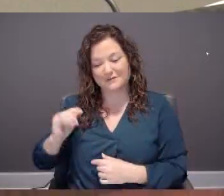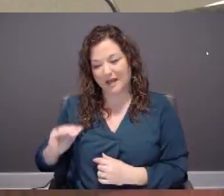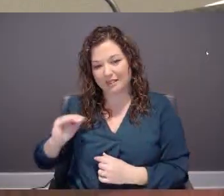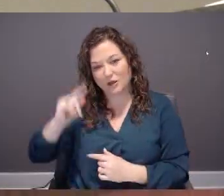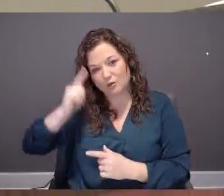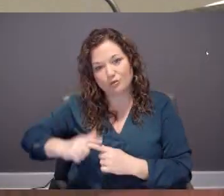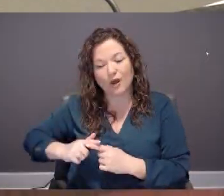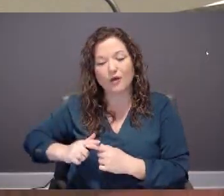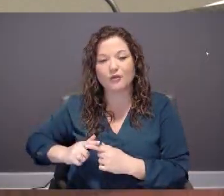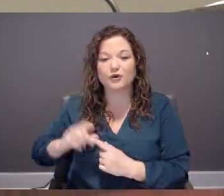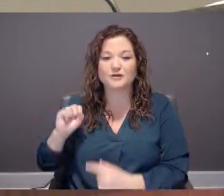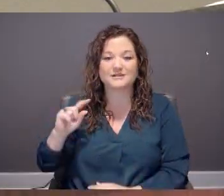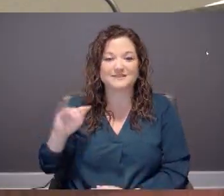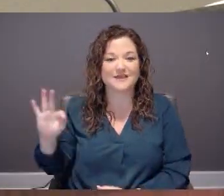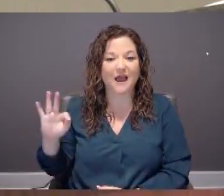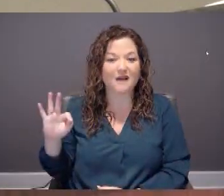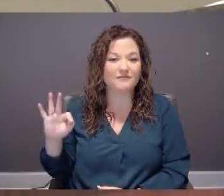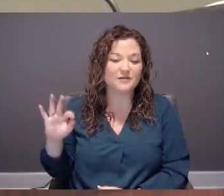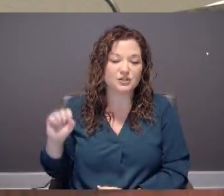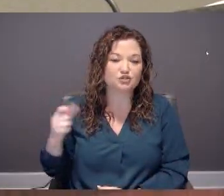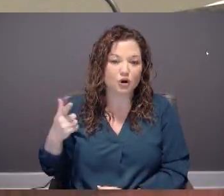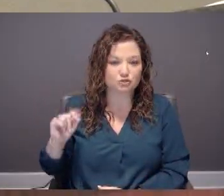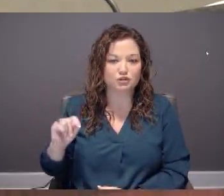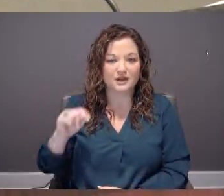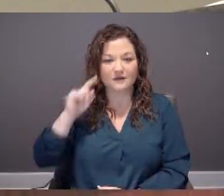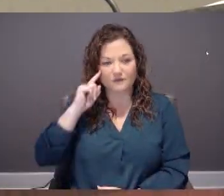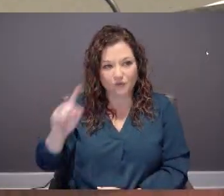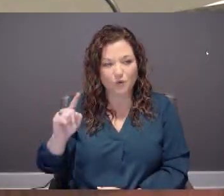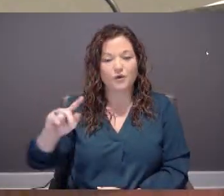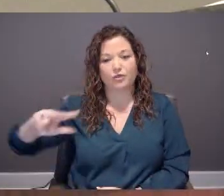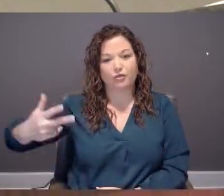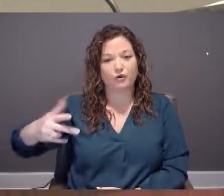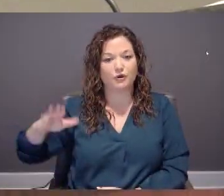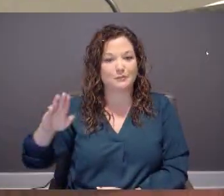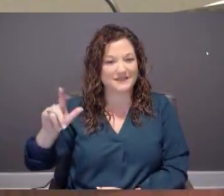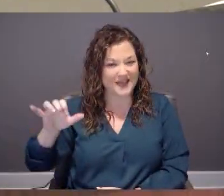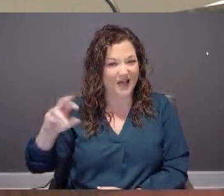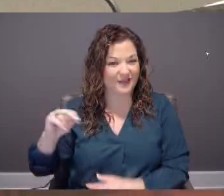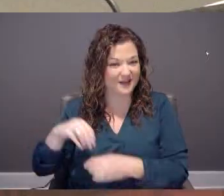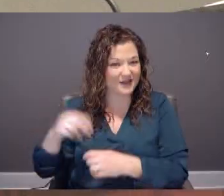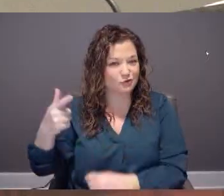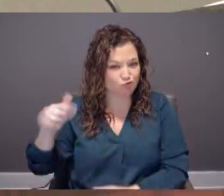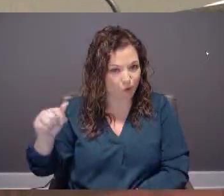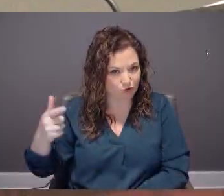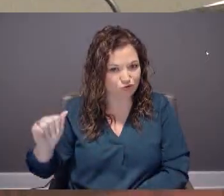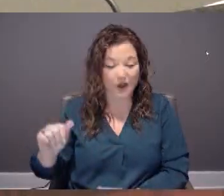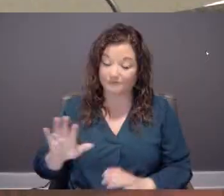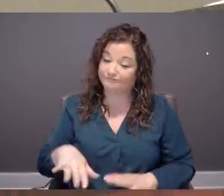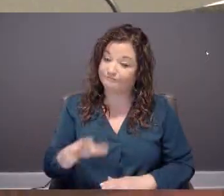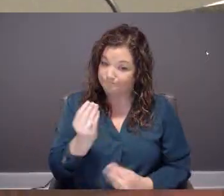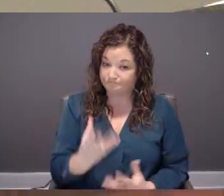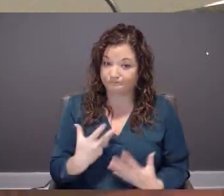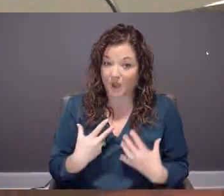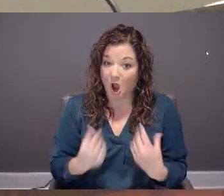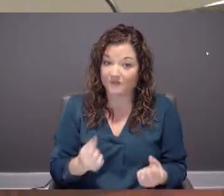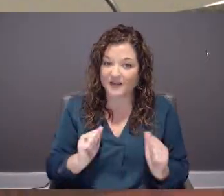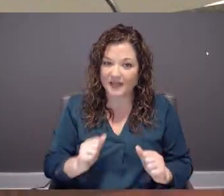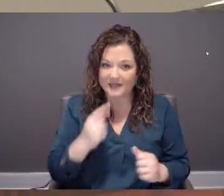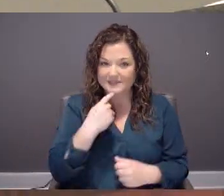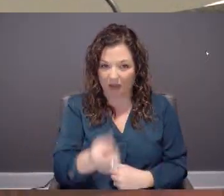for the Rangers 3rd Battalion at Fort Moore in Georgia. So I can confidently say I wouldn't be here where I am today